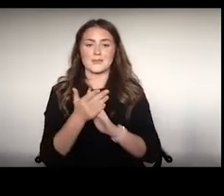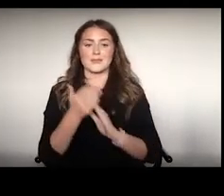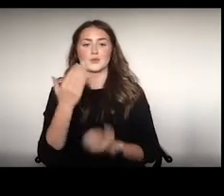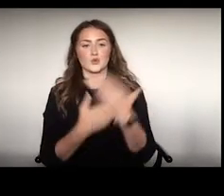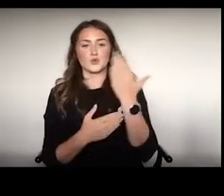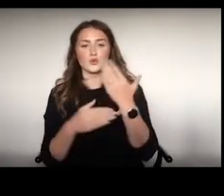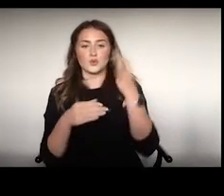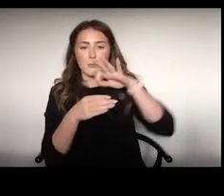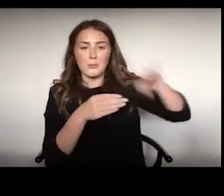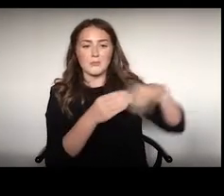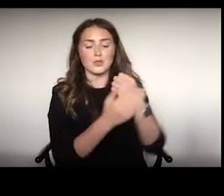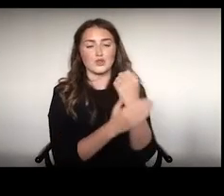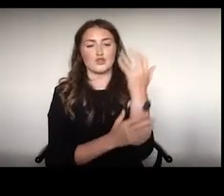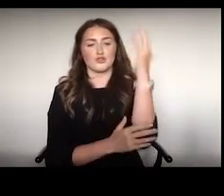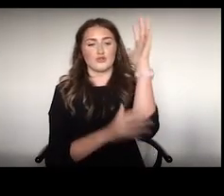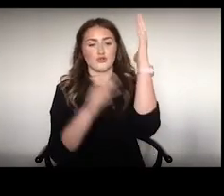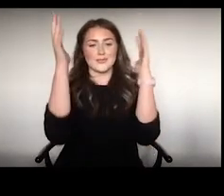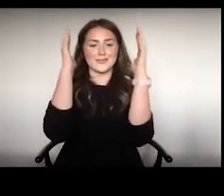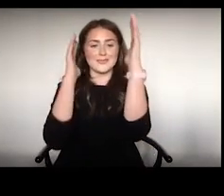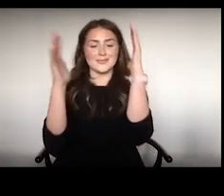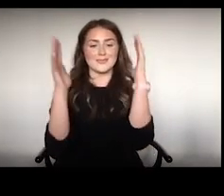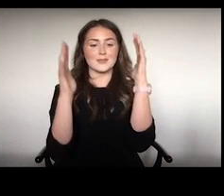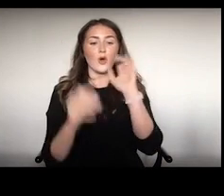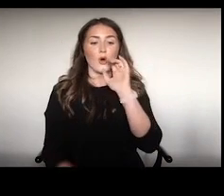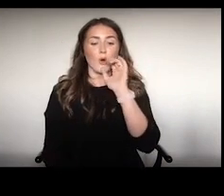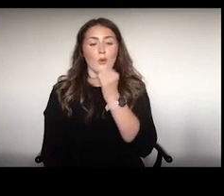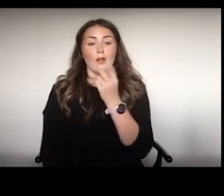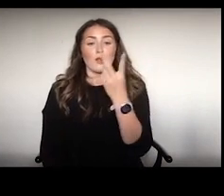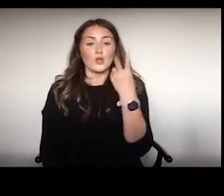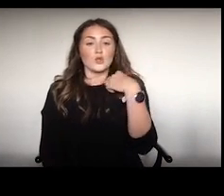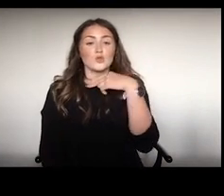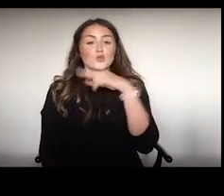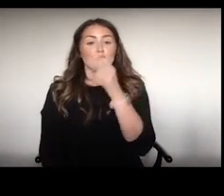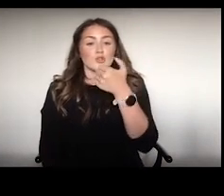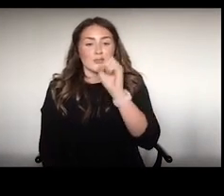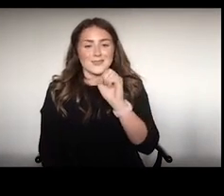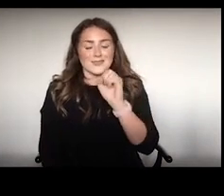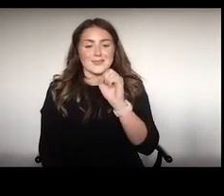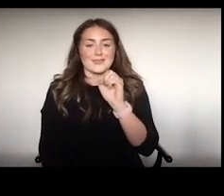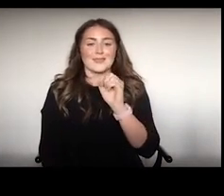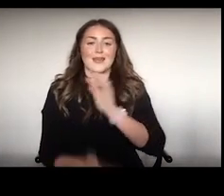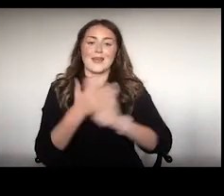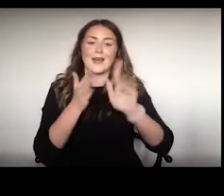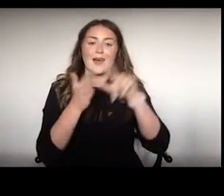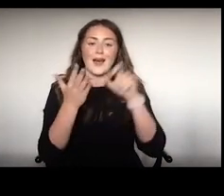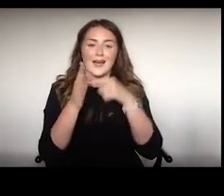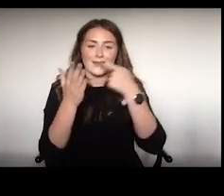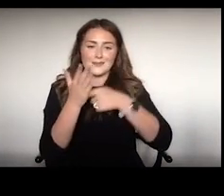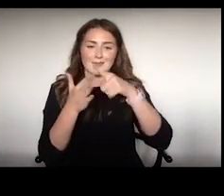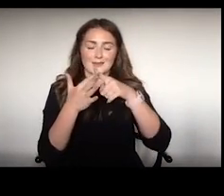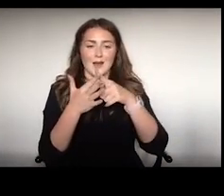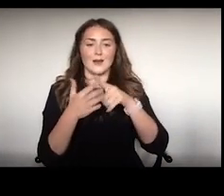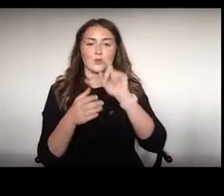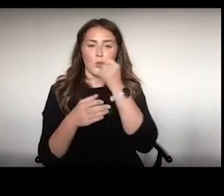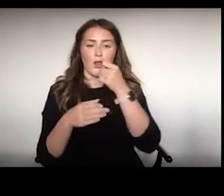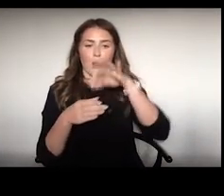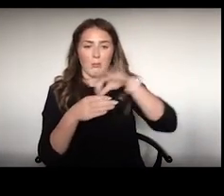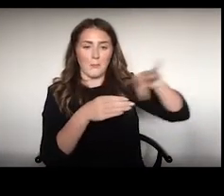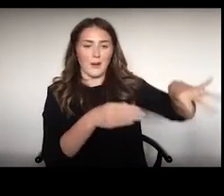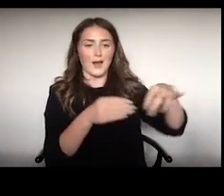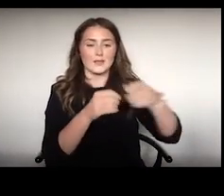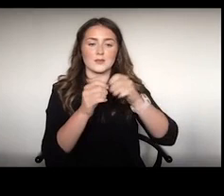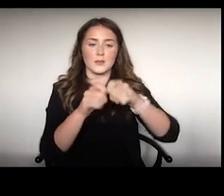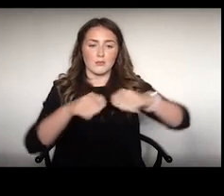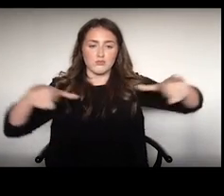the environment, we've increased the number of trees we're replanting and are now planning 260 hectares of new woodland,